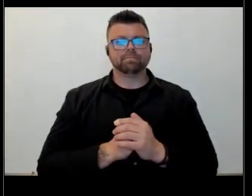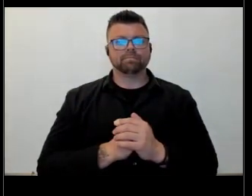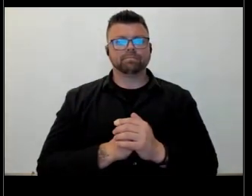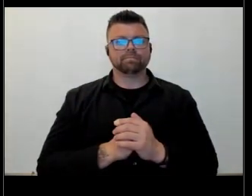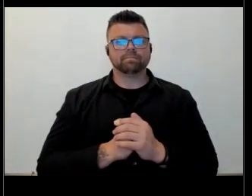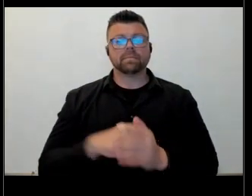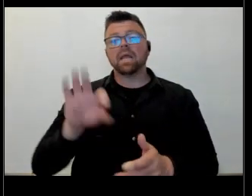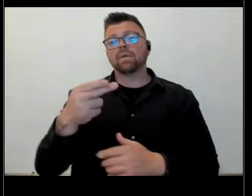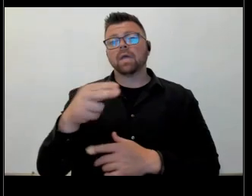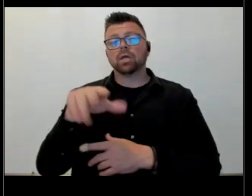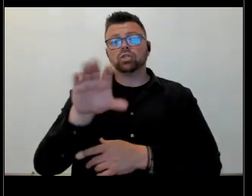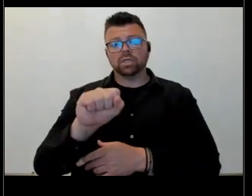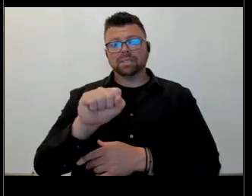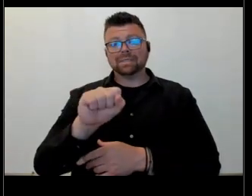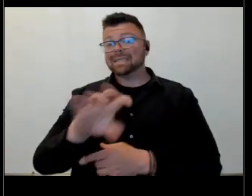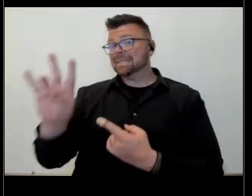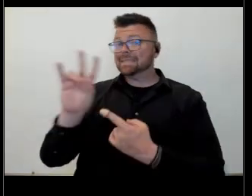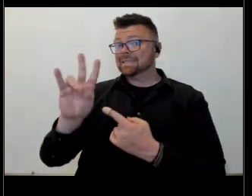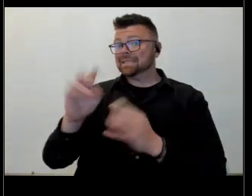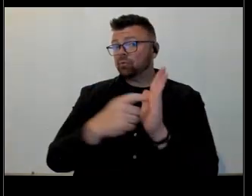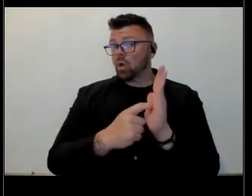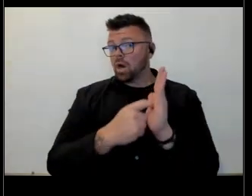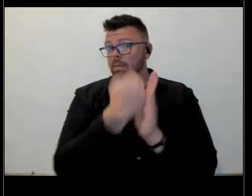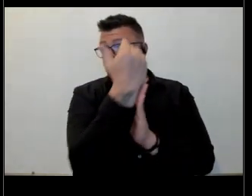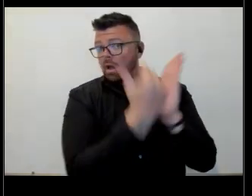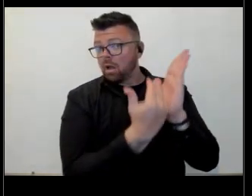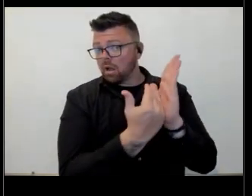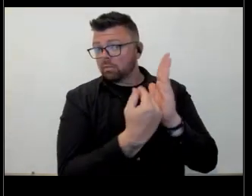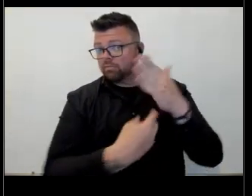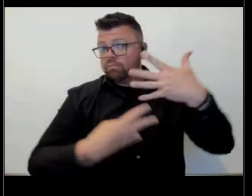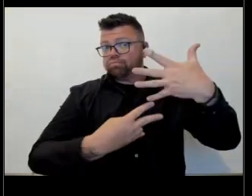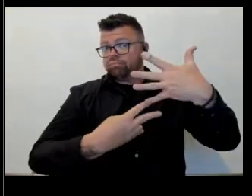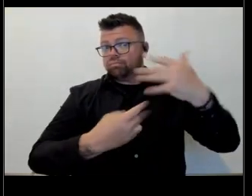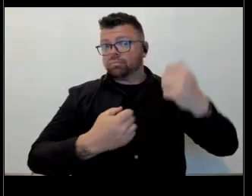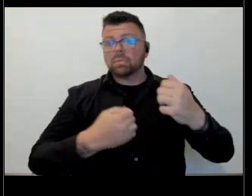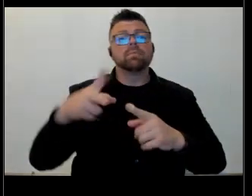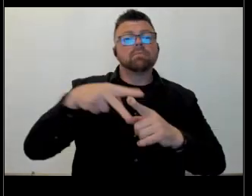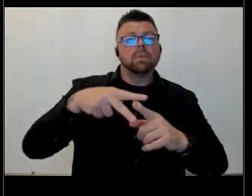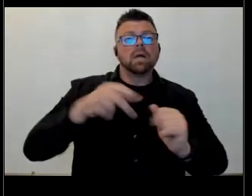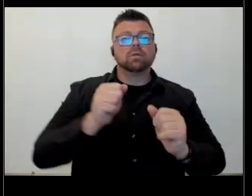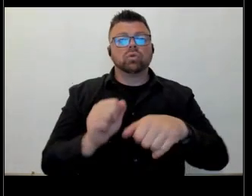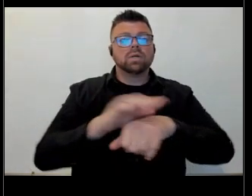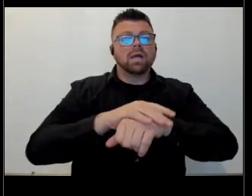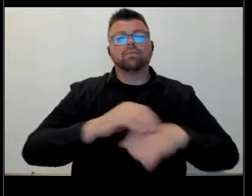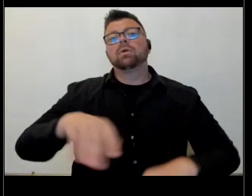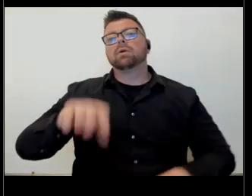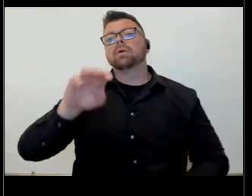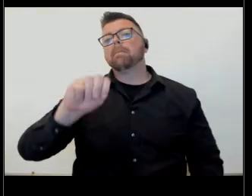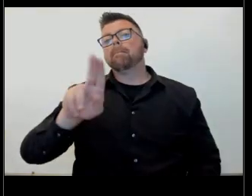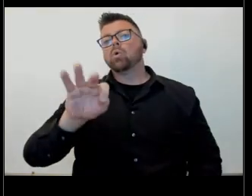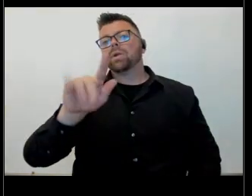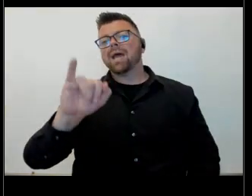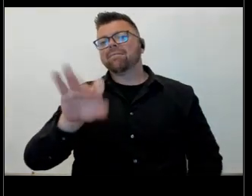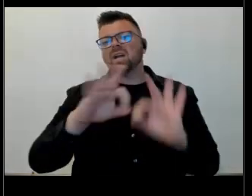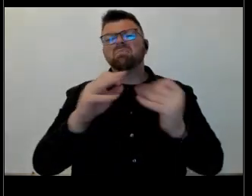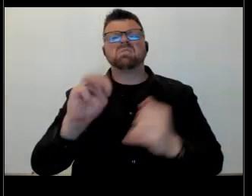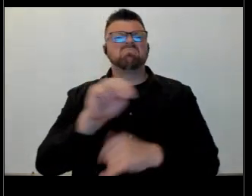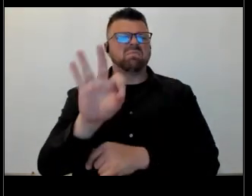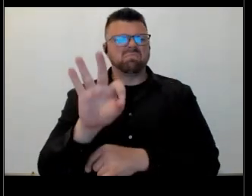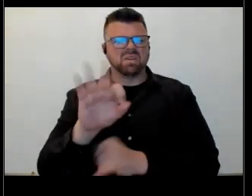The FHA's 7 requirements apply to covered multifamily dwellings designed